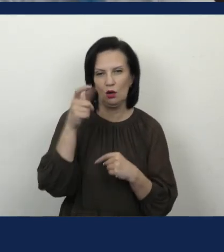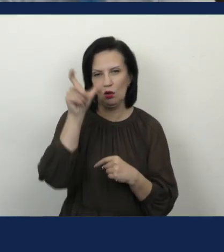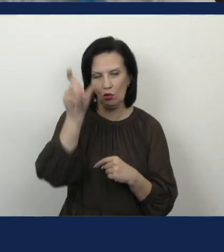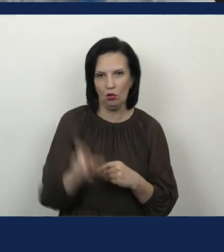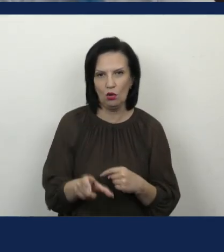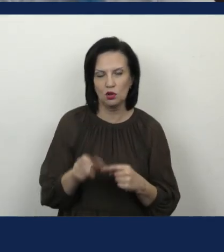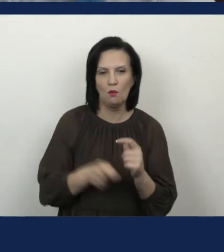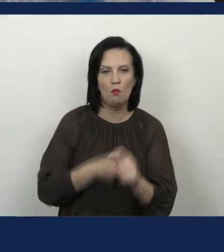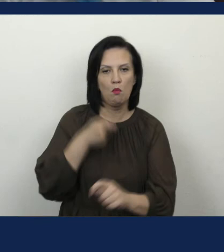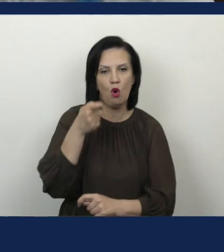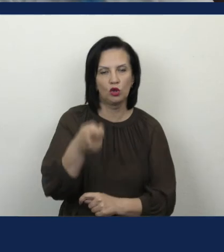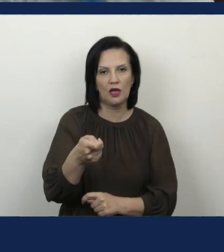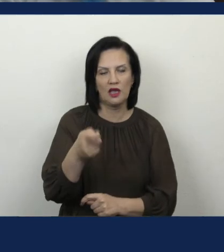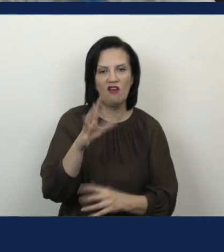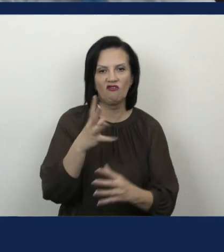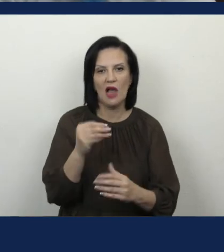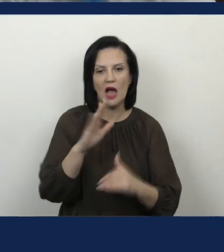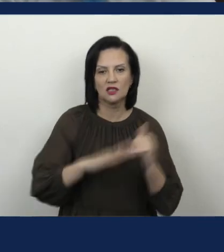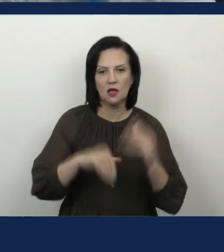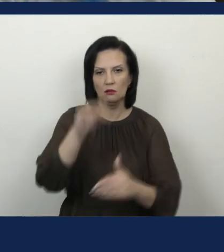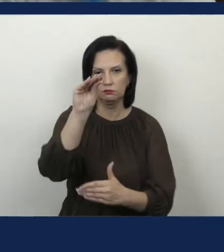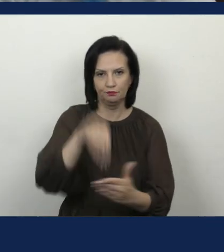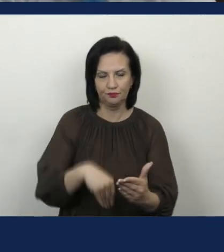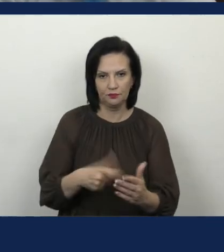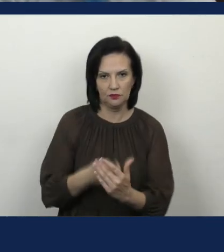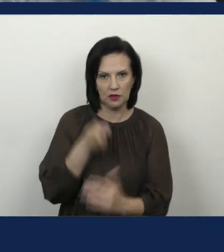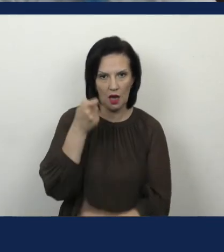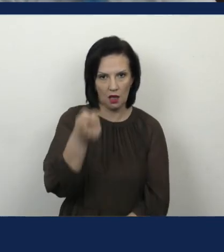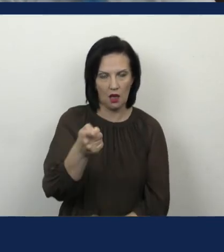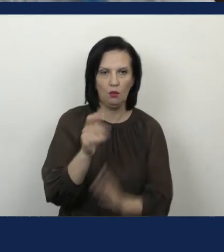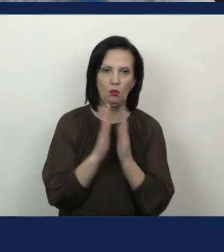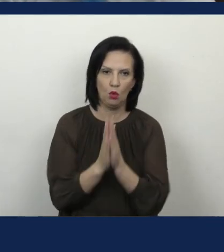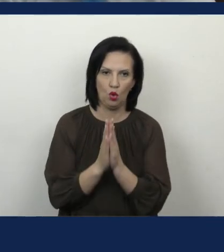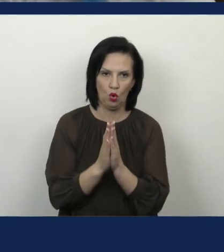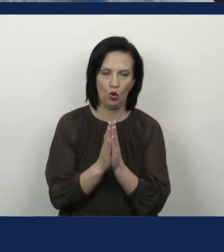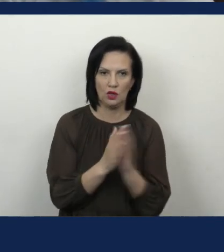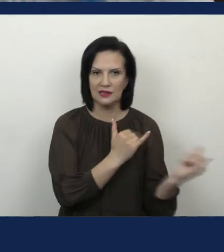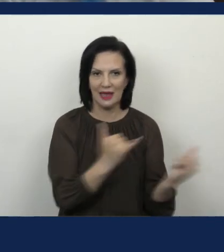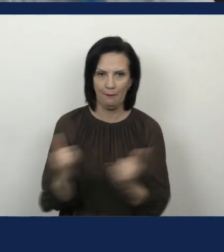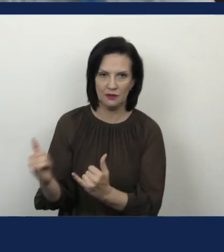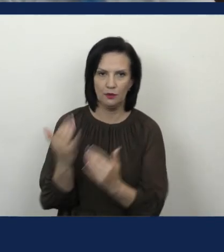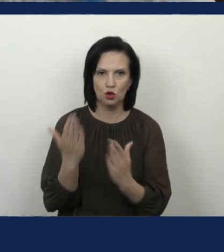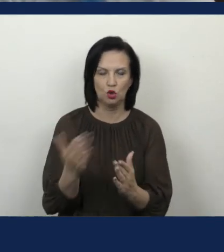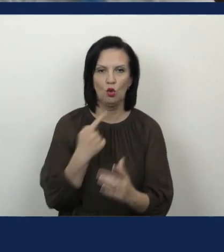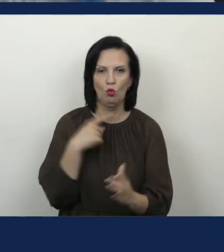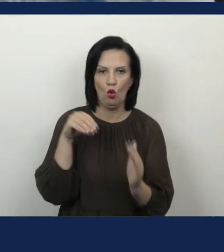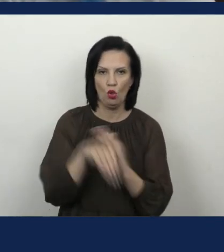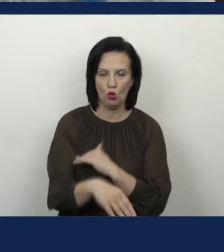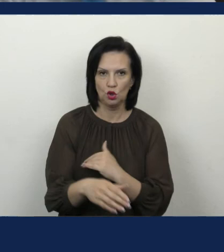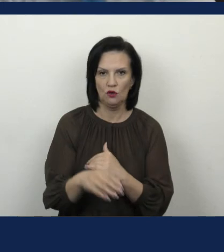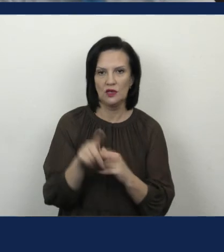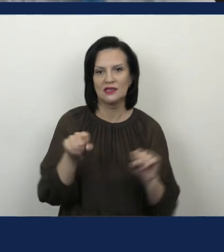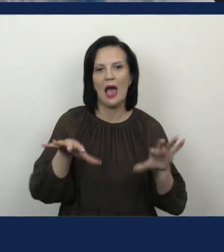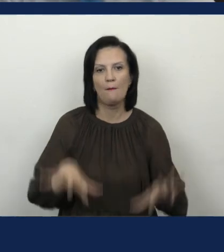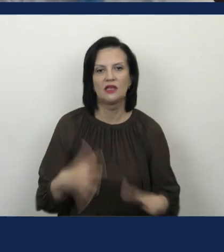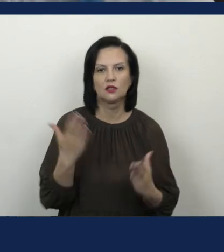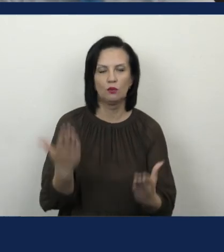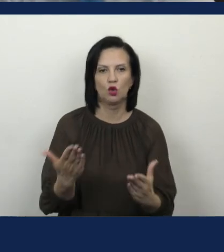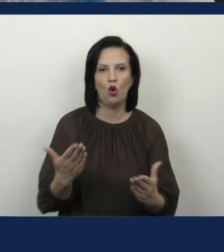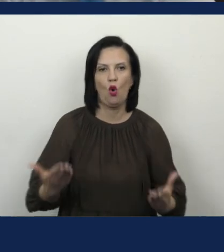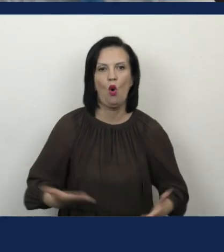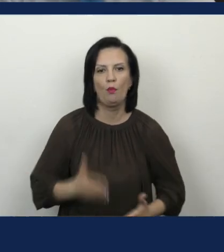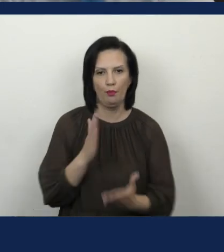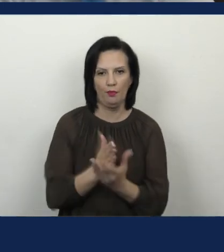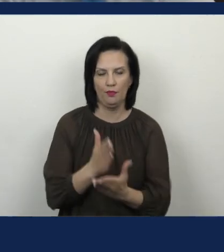can submit their own application written by themselves with a request to make sure that they can